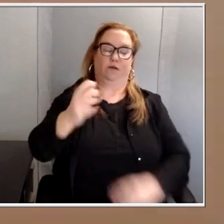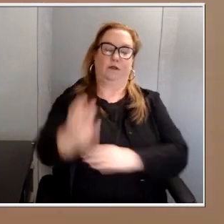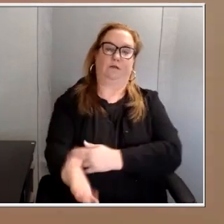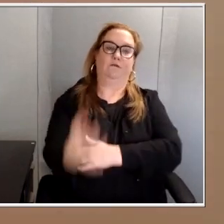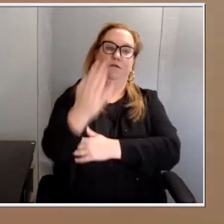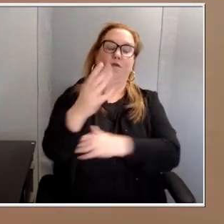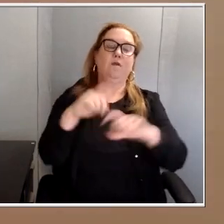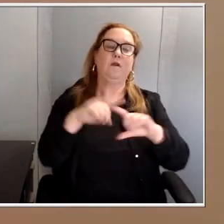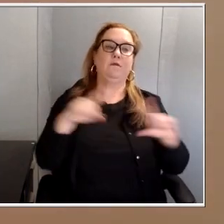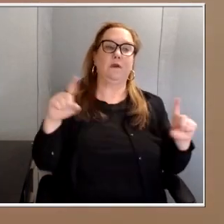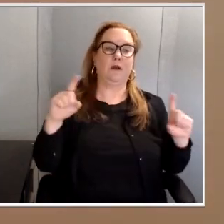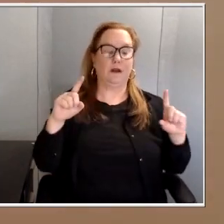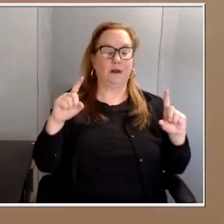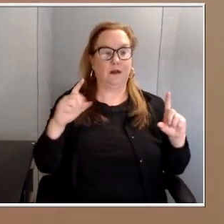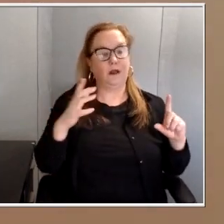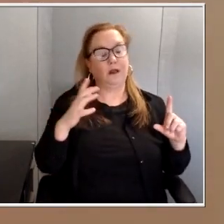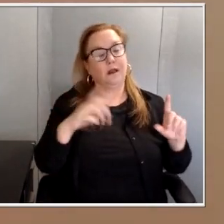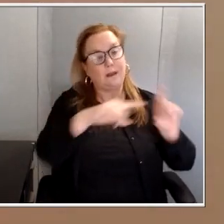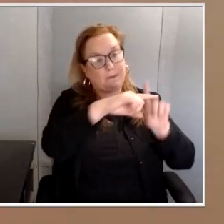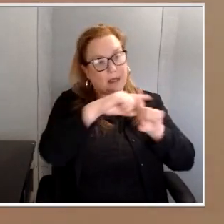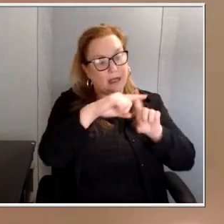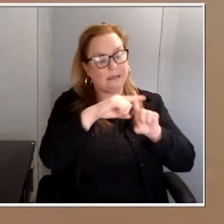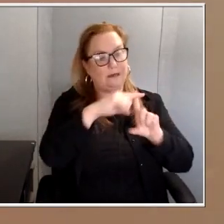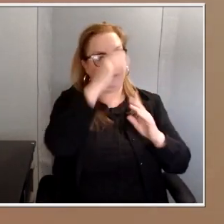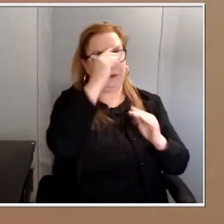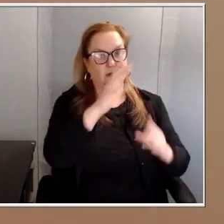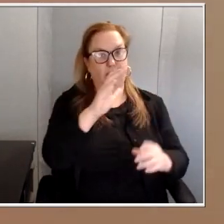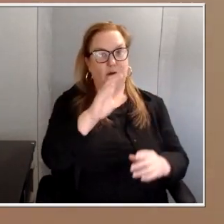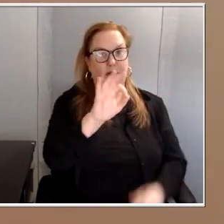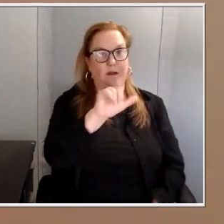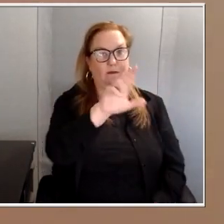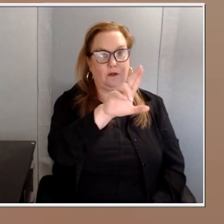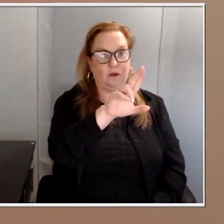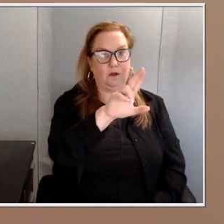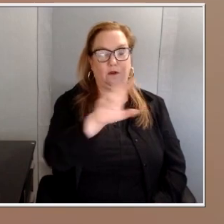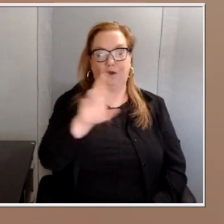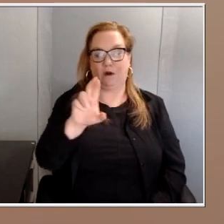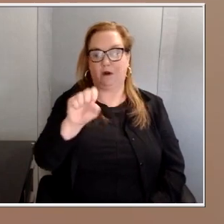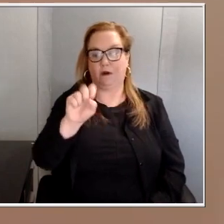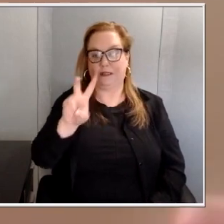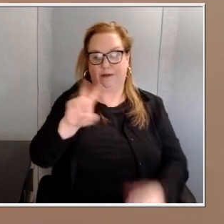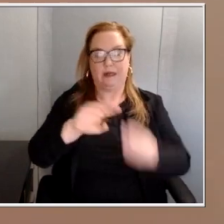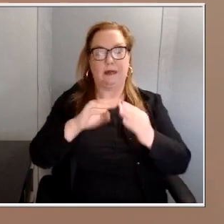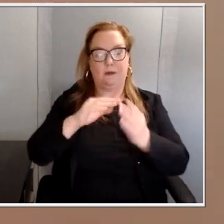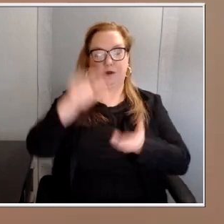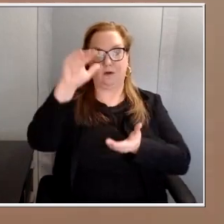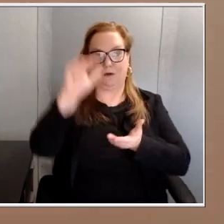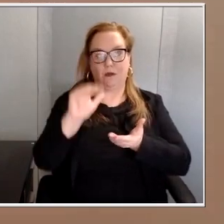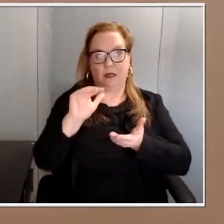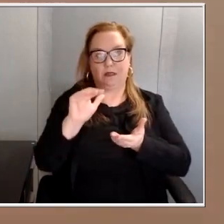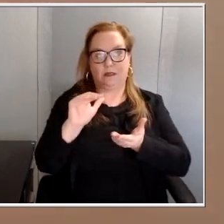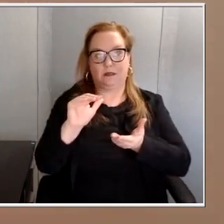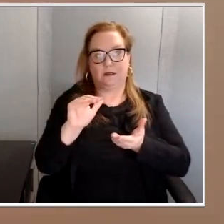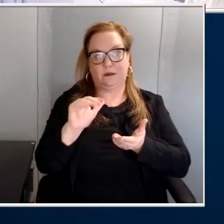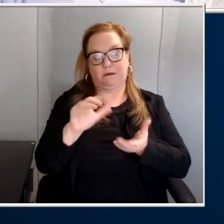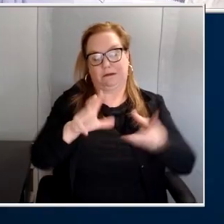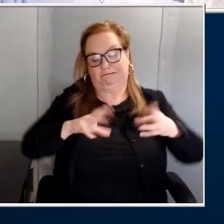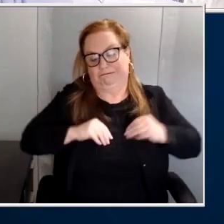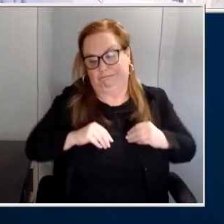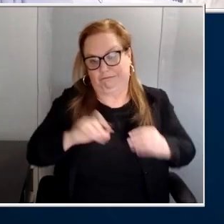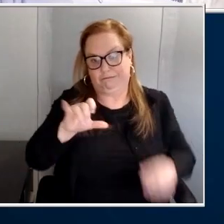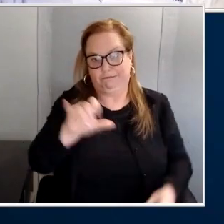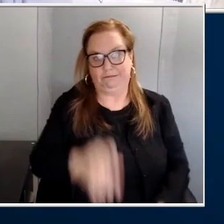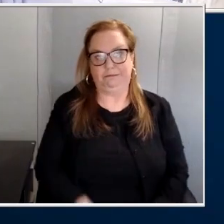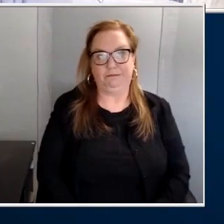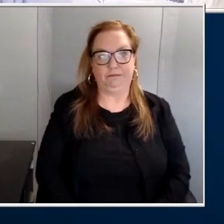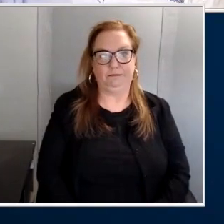good piece of information is it looks like our flu and COVID, RSV numbers are dropping as well. So I'll take that. Yeah,